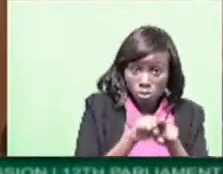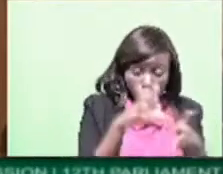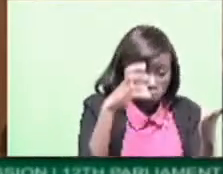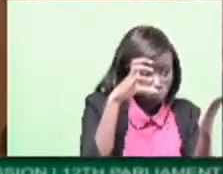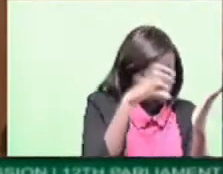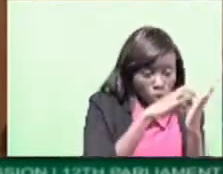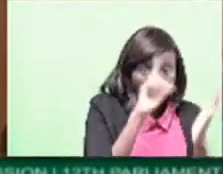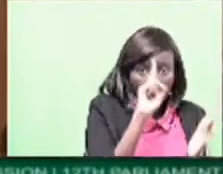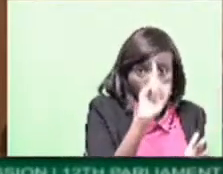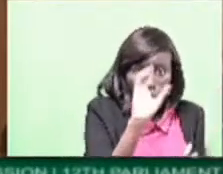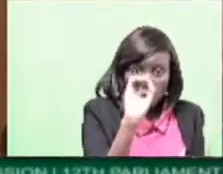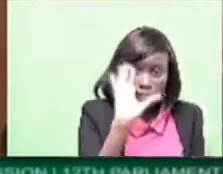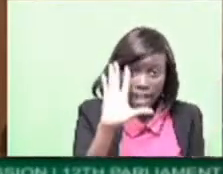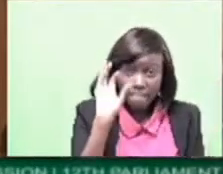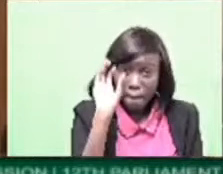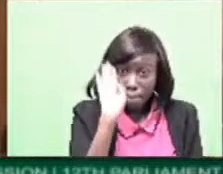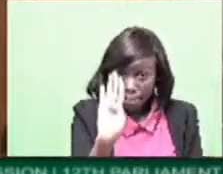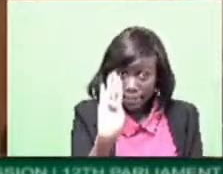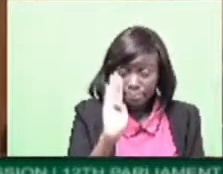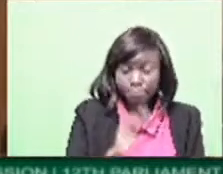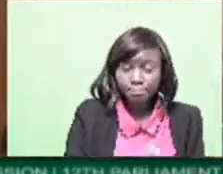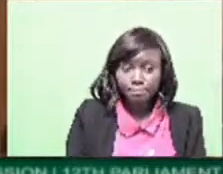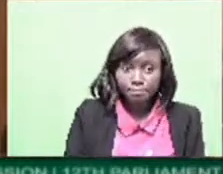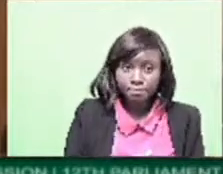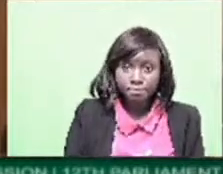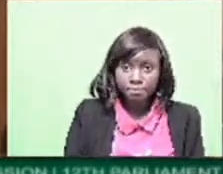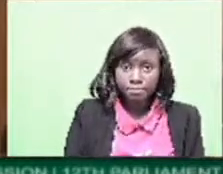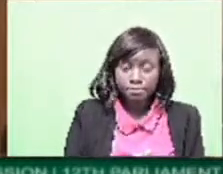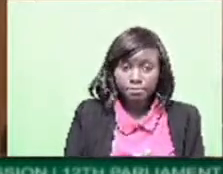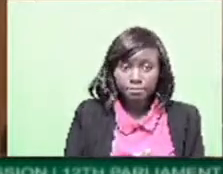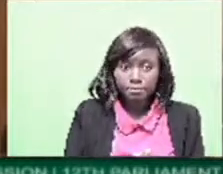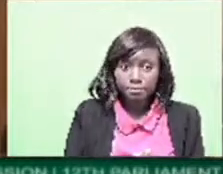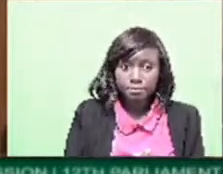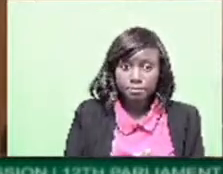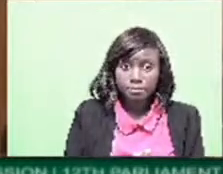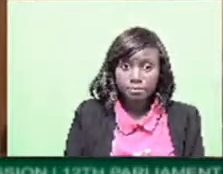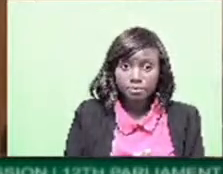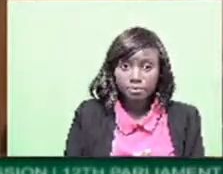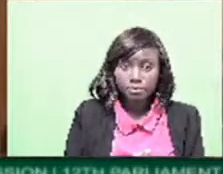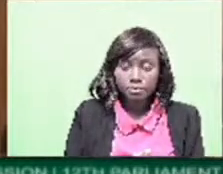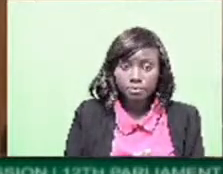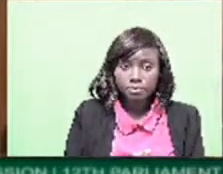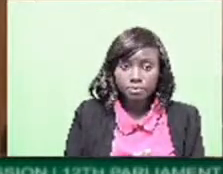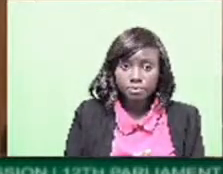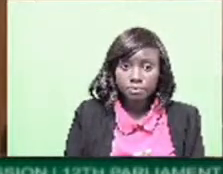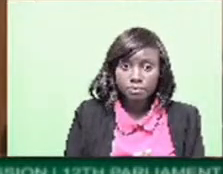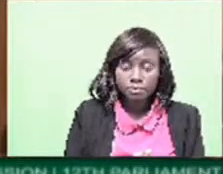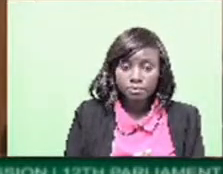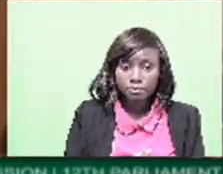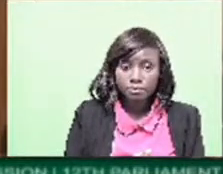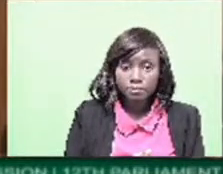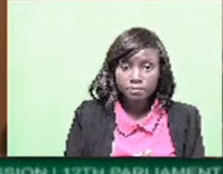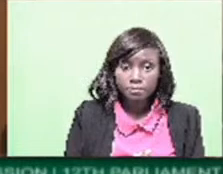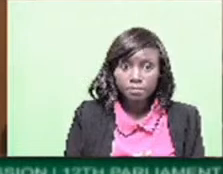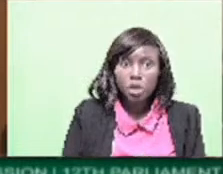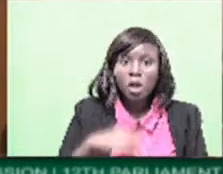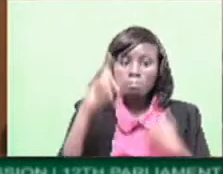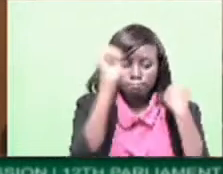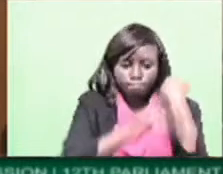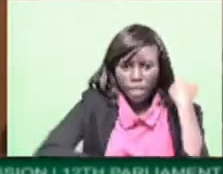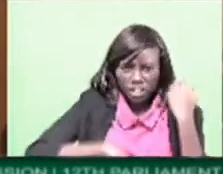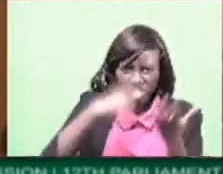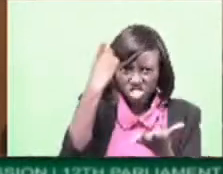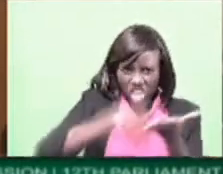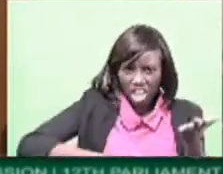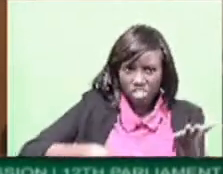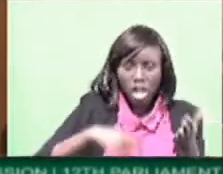105B, particulars to be specified in a fixed penalty notice, I am looking at A, B,